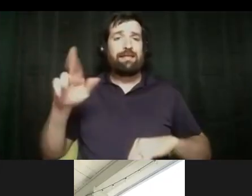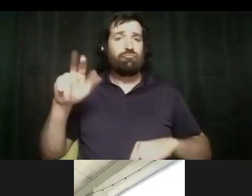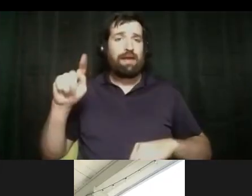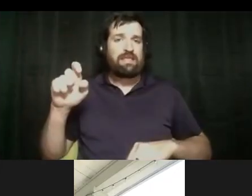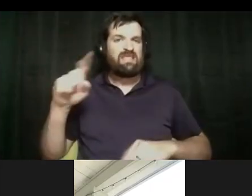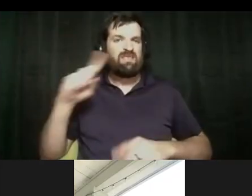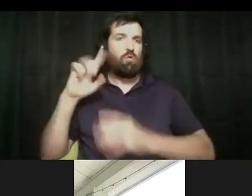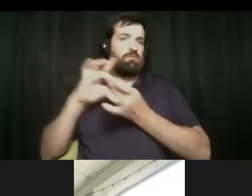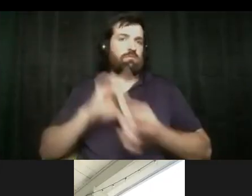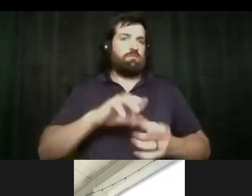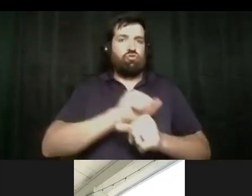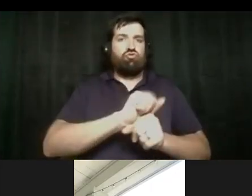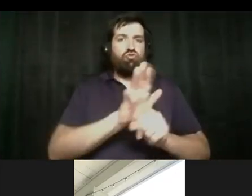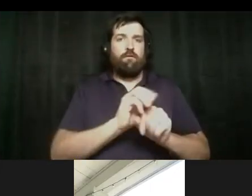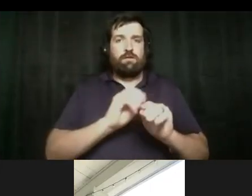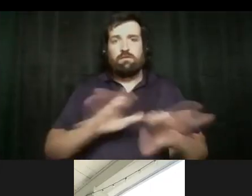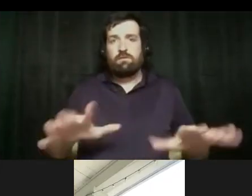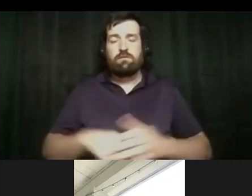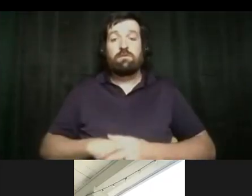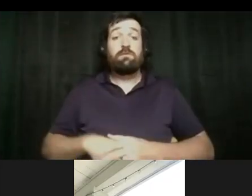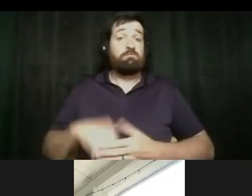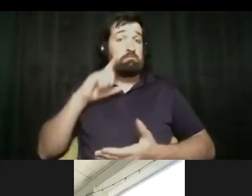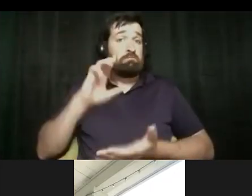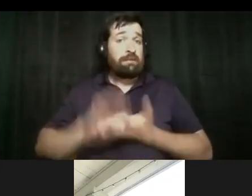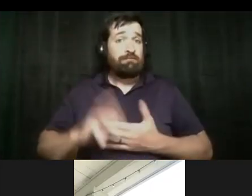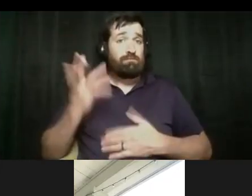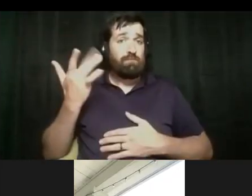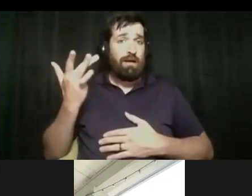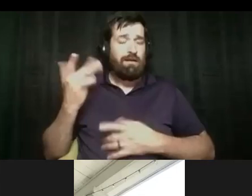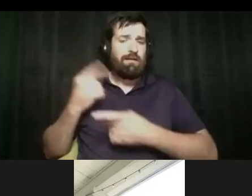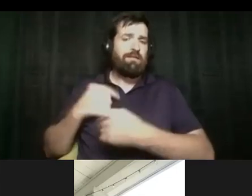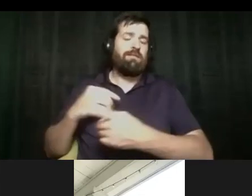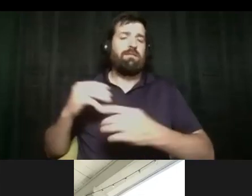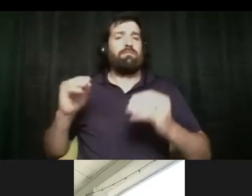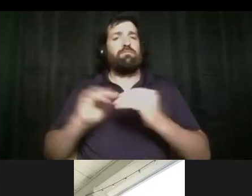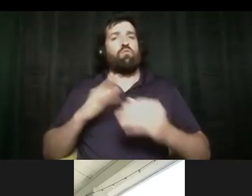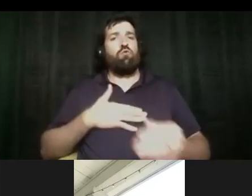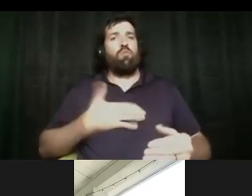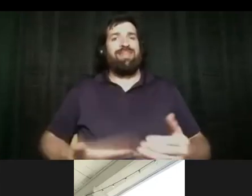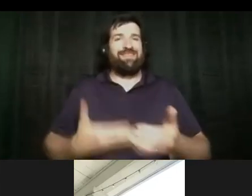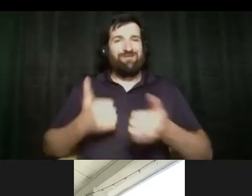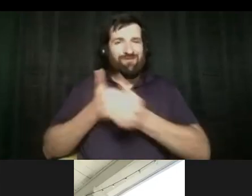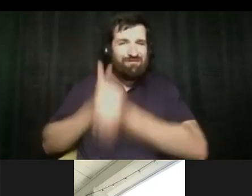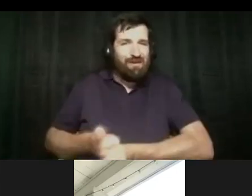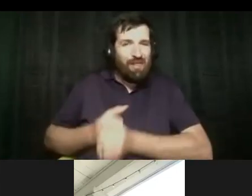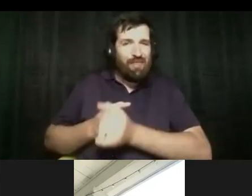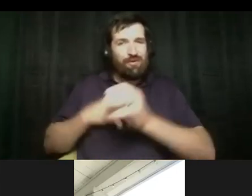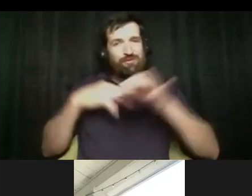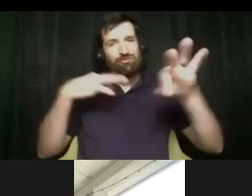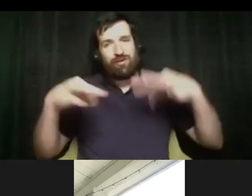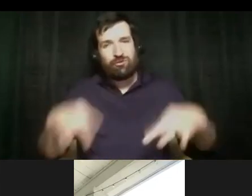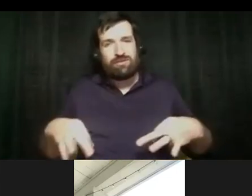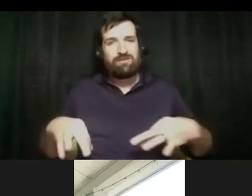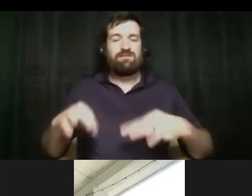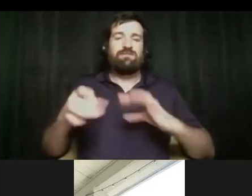COVID. And I believe it would be because they're a whole lot more willing to follow instructions, cooperate with one